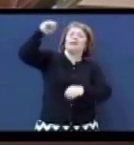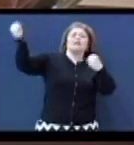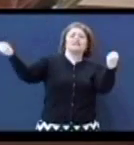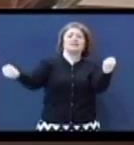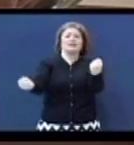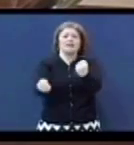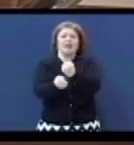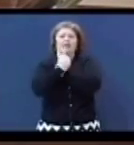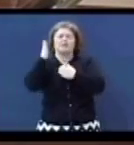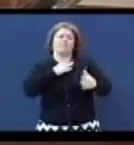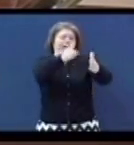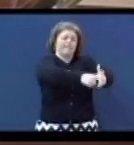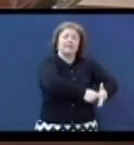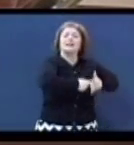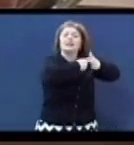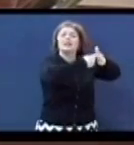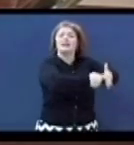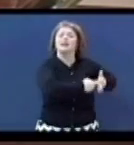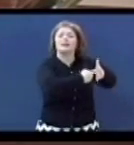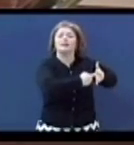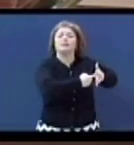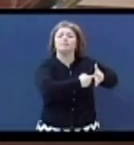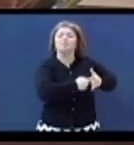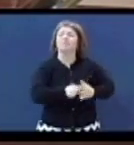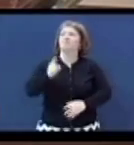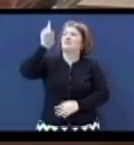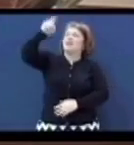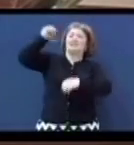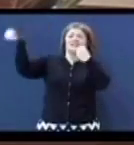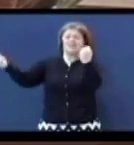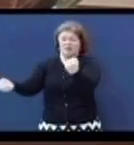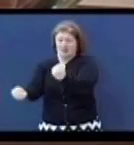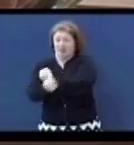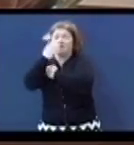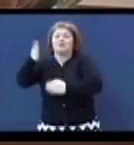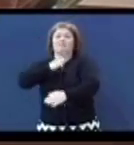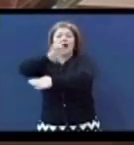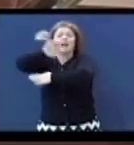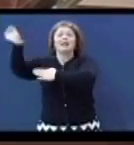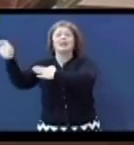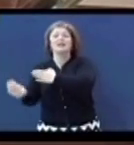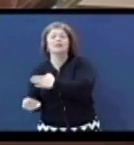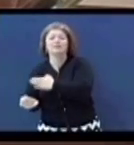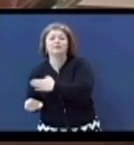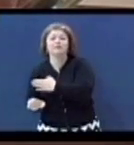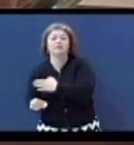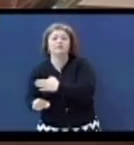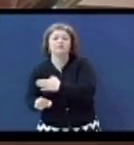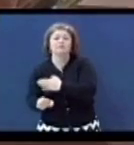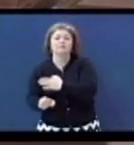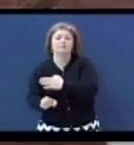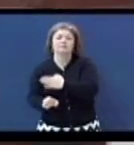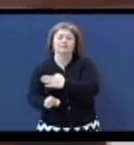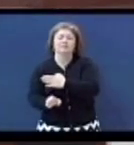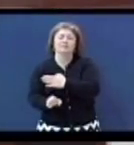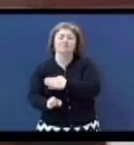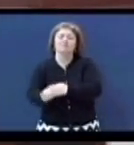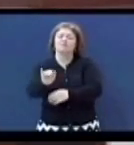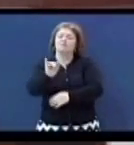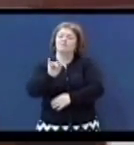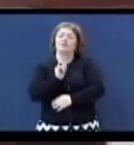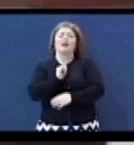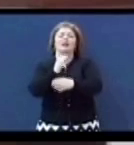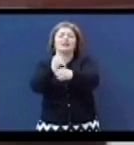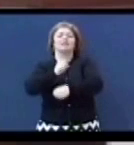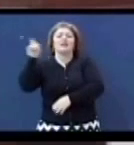my beginning, and his love will be my end. I could spend